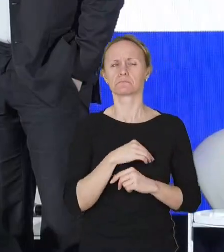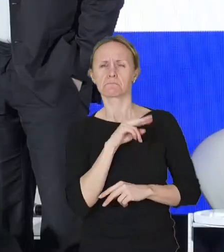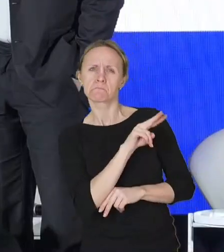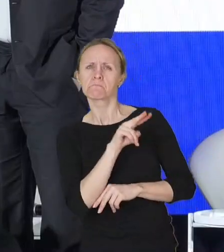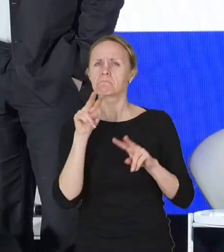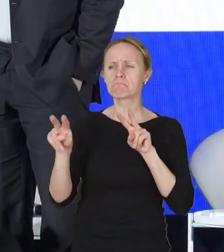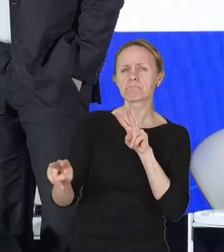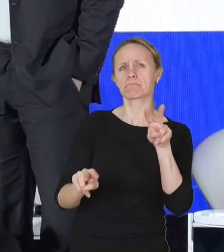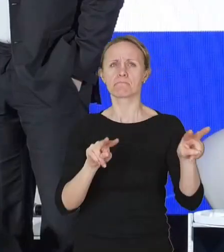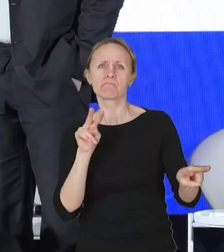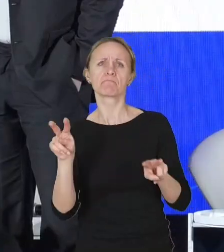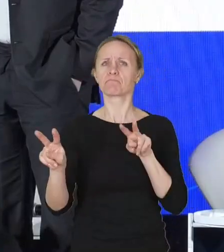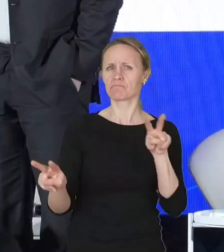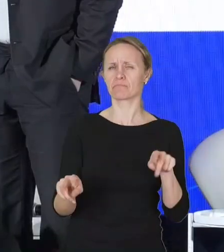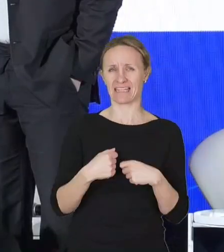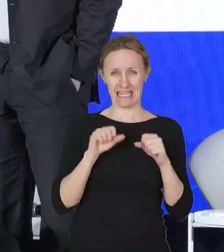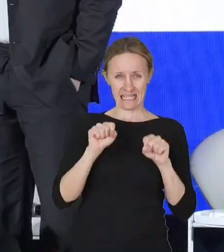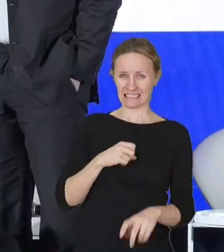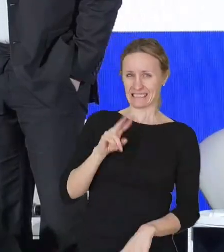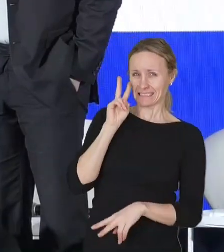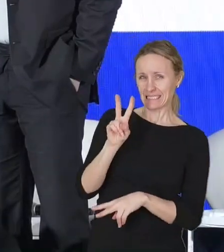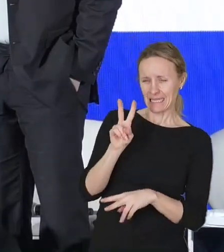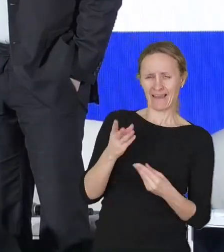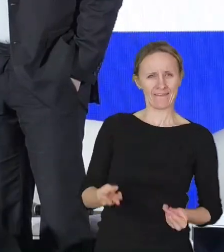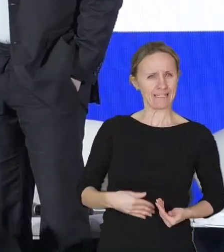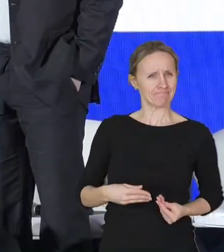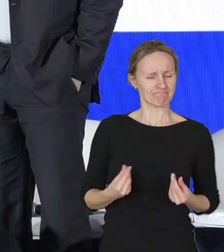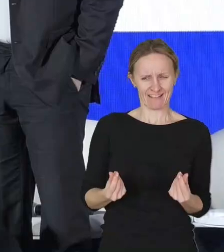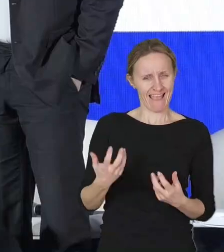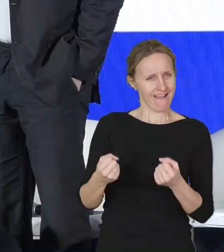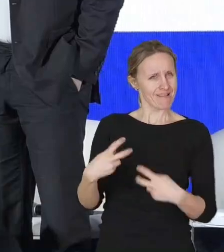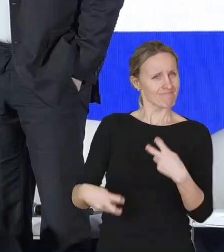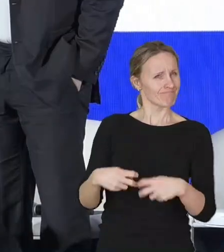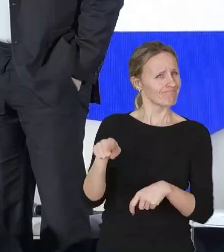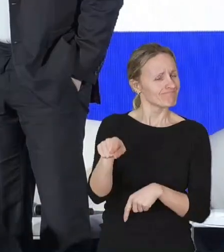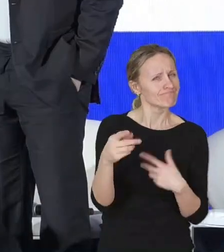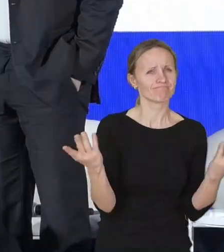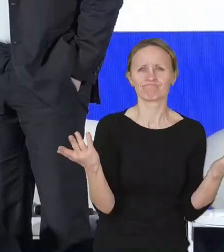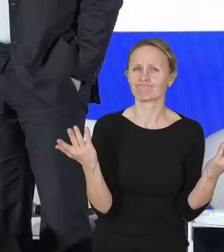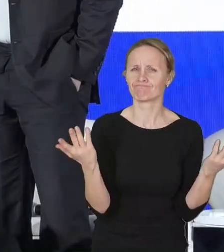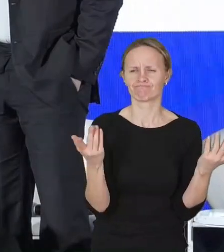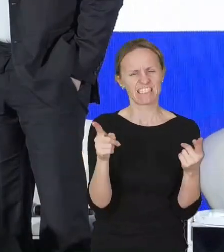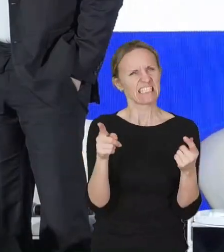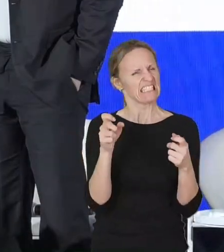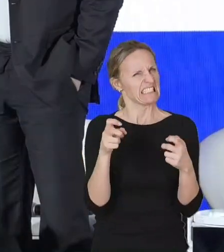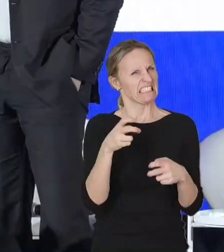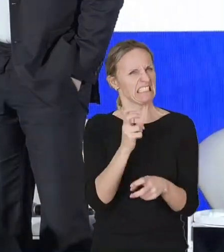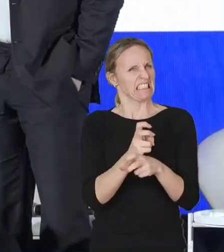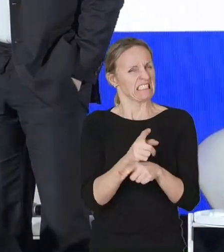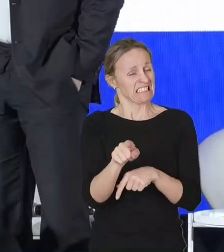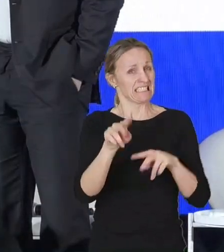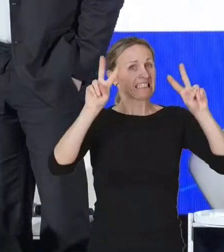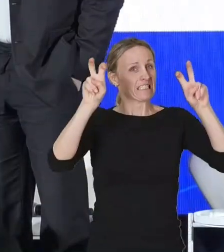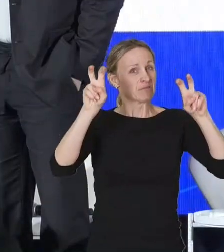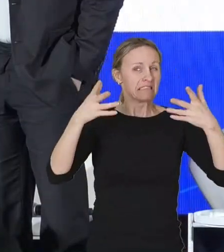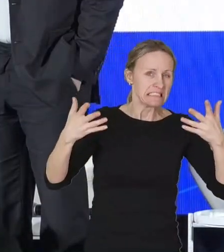picture of cohesion policy. If we will just start on this still more global level, how you feel about